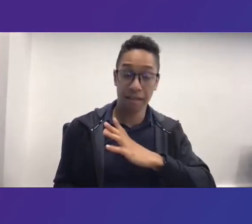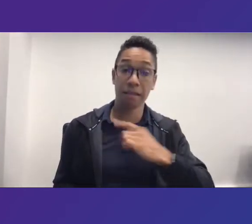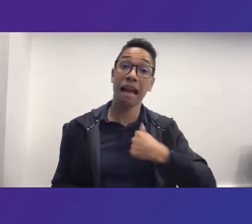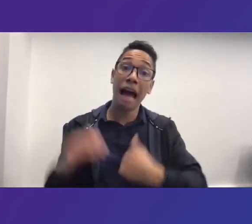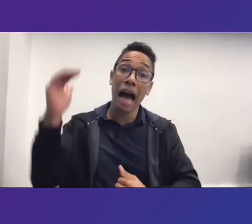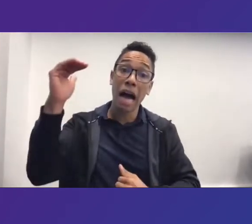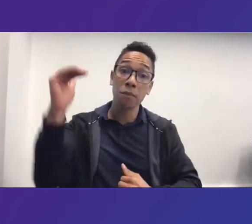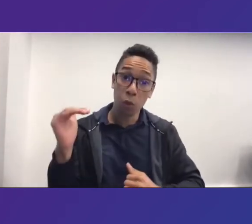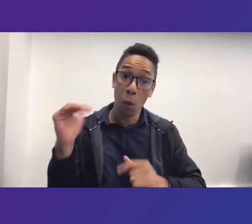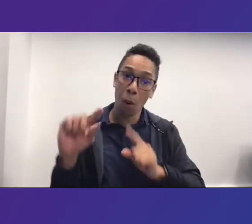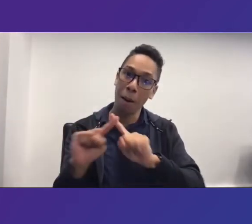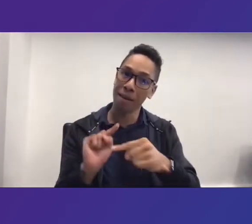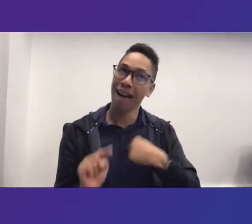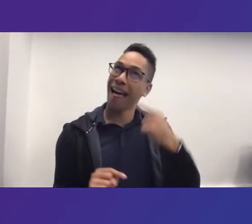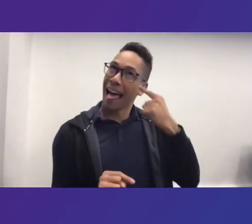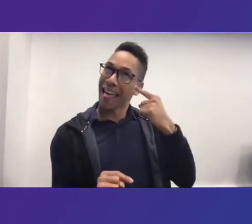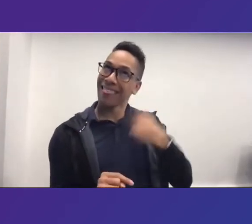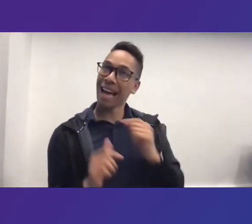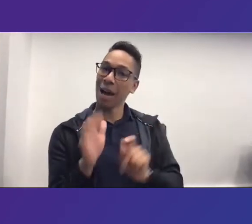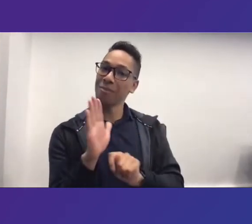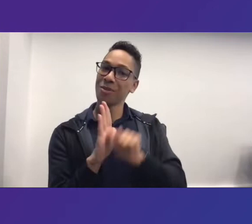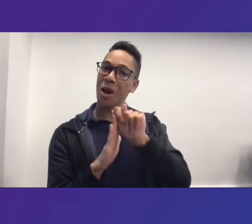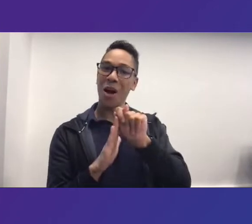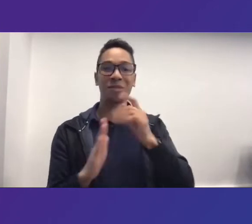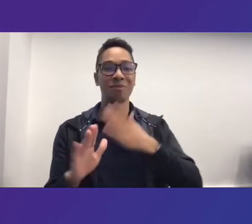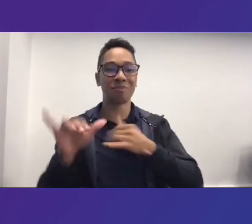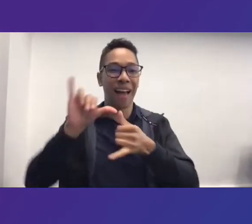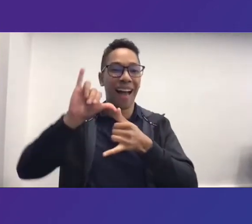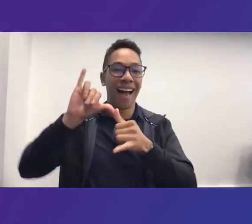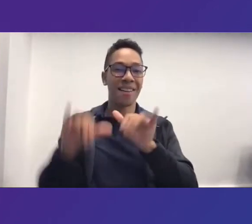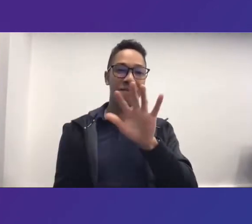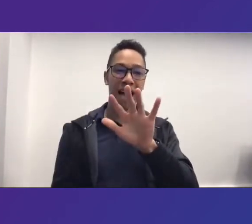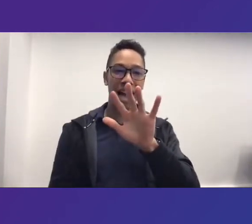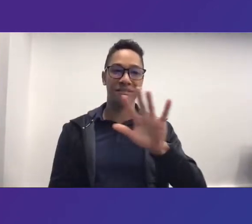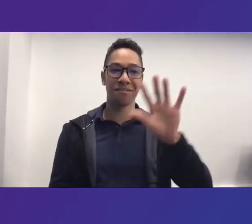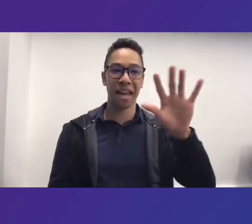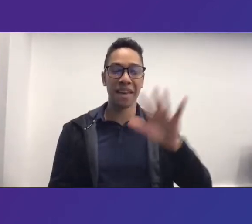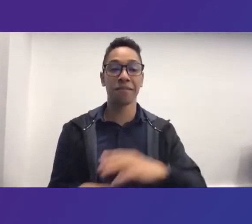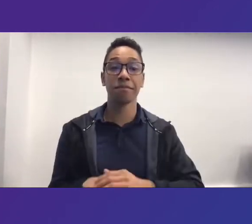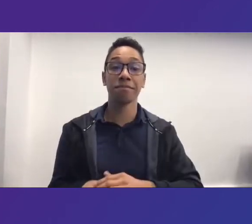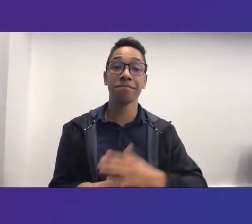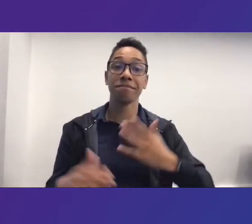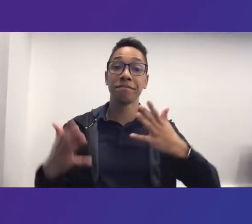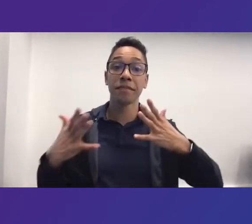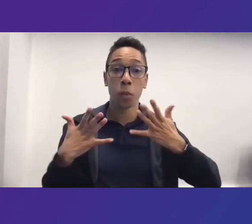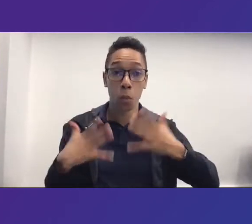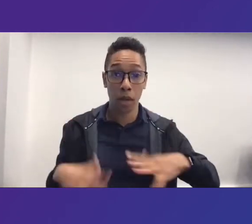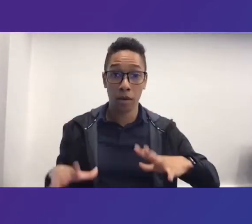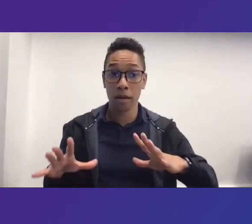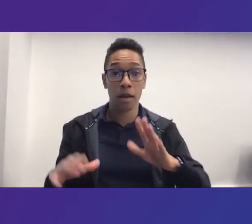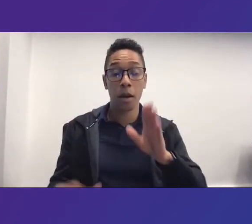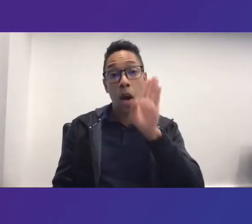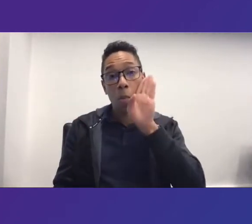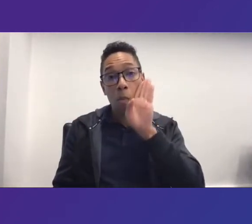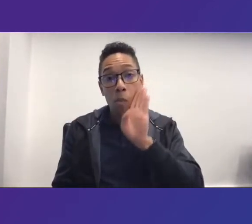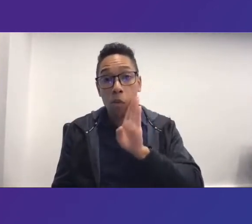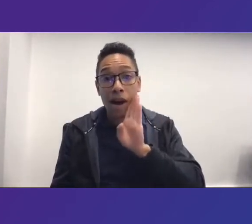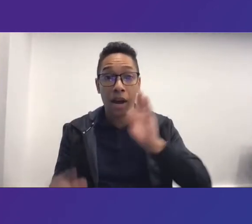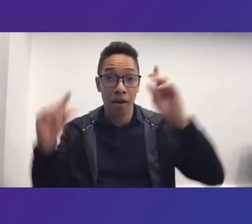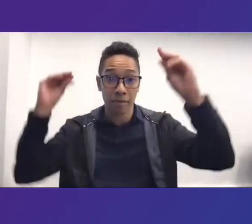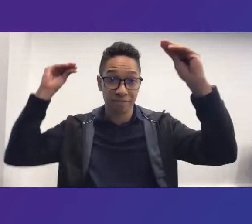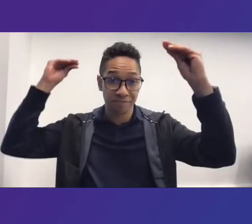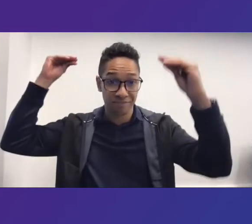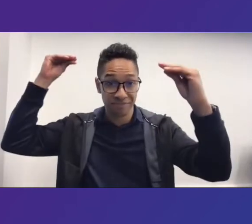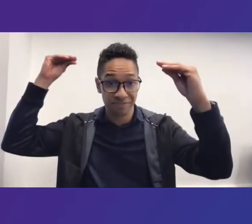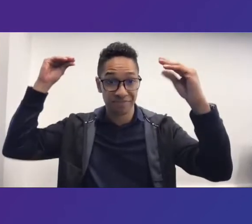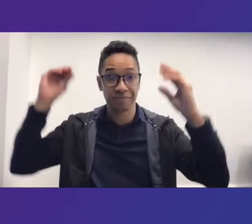think I am tall, 5'5", I stand. I am wearing a brown derby-style hat,